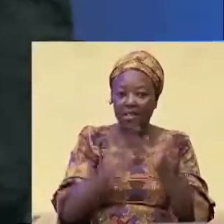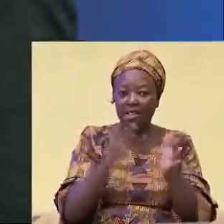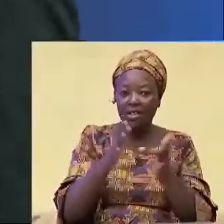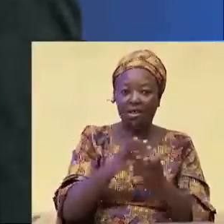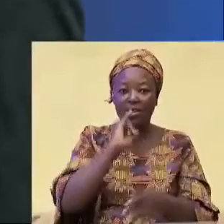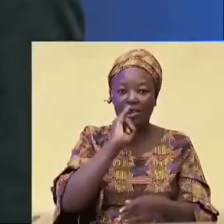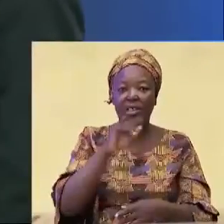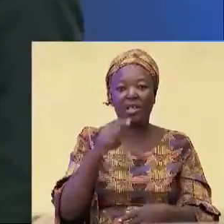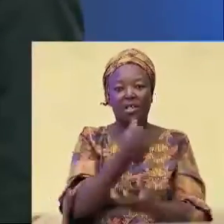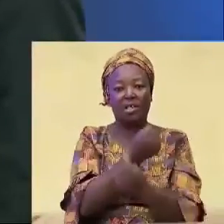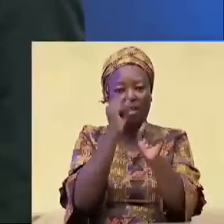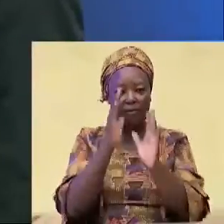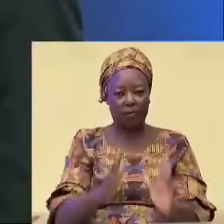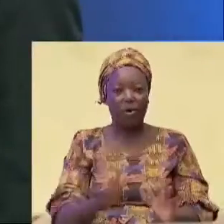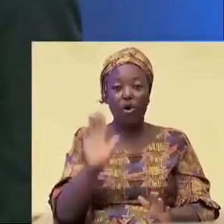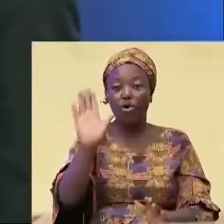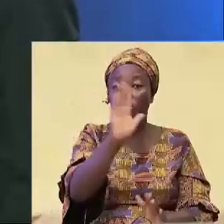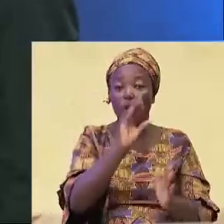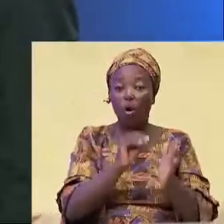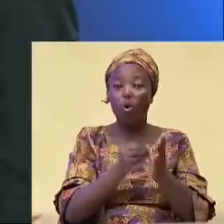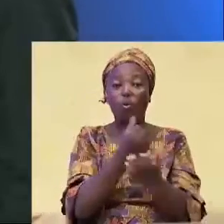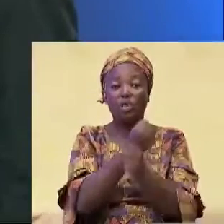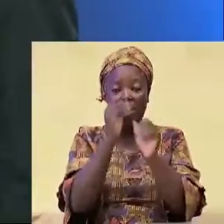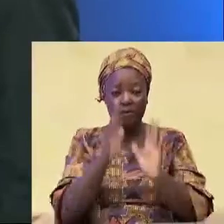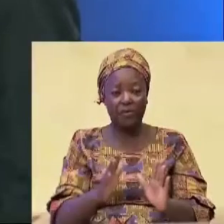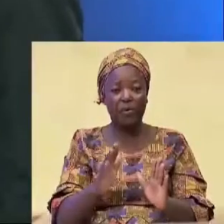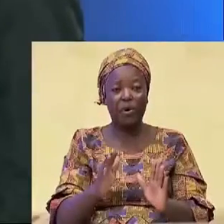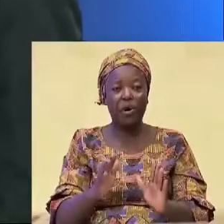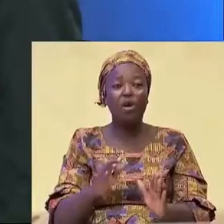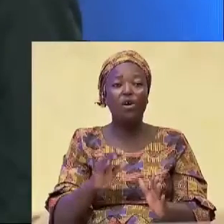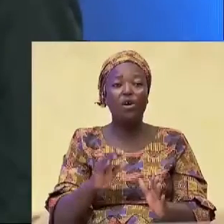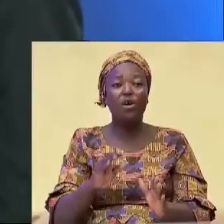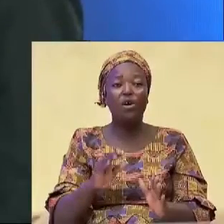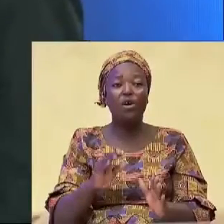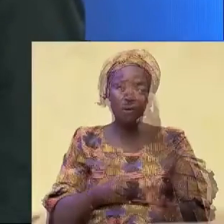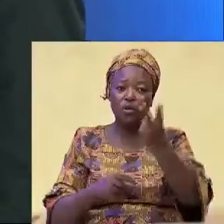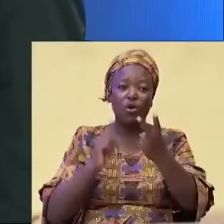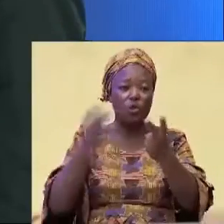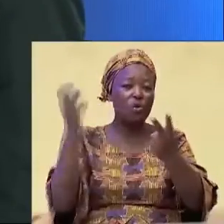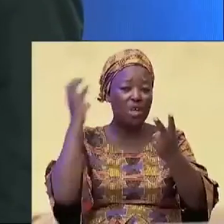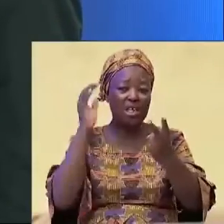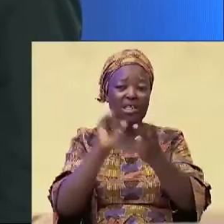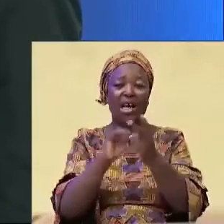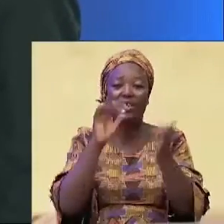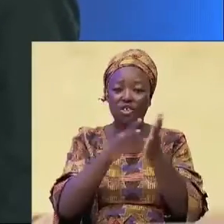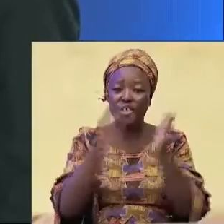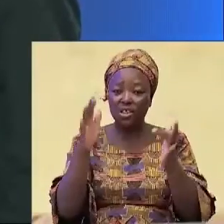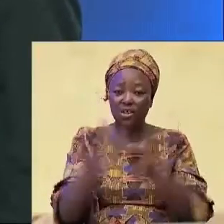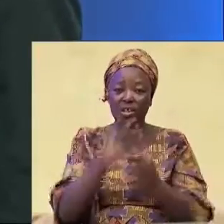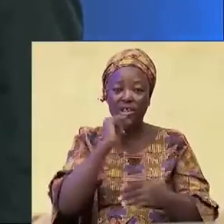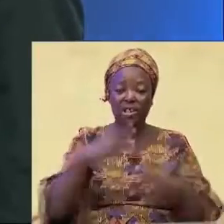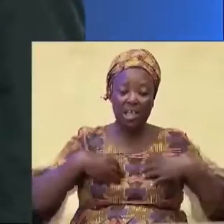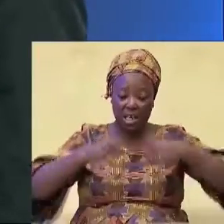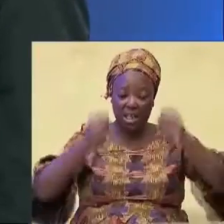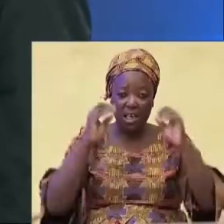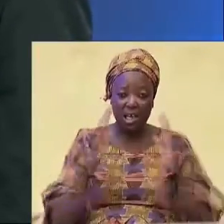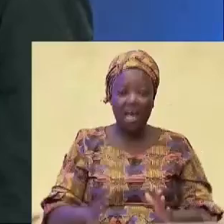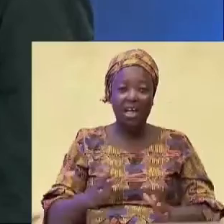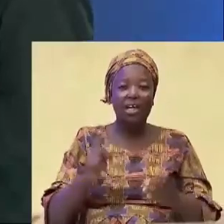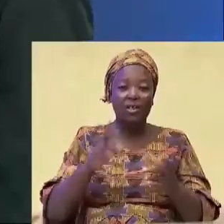you hear that Jesus is Savior, your Savior. You hear that Jesus is